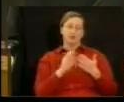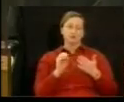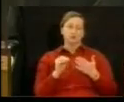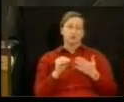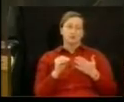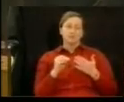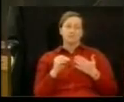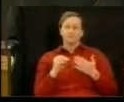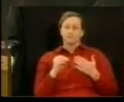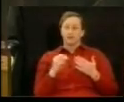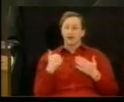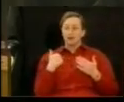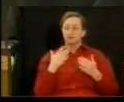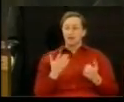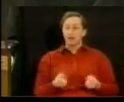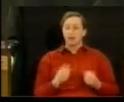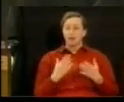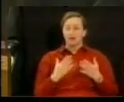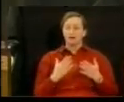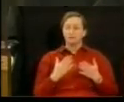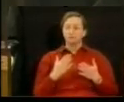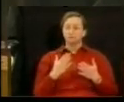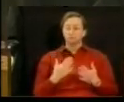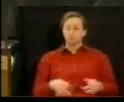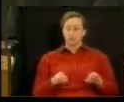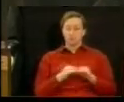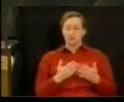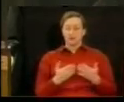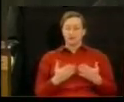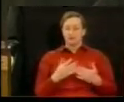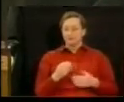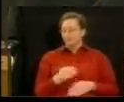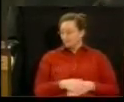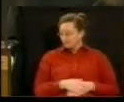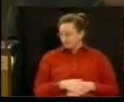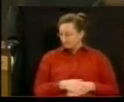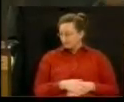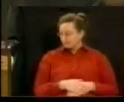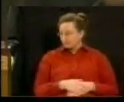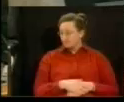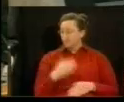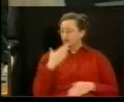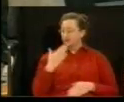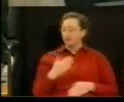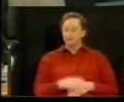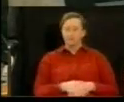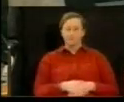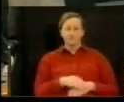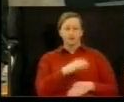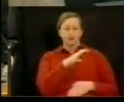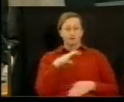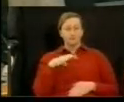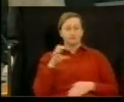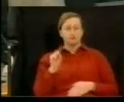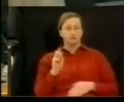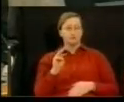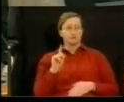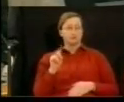has a lot of merit, and I hope people will go for this non-binding referendum. Thank you. Commissioner Smith.